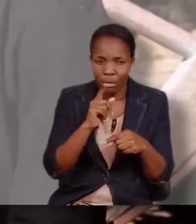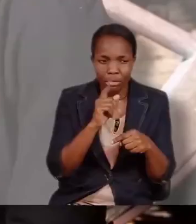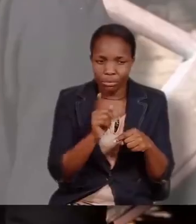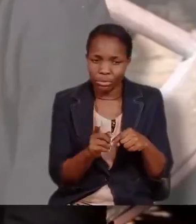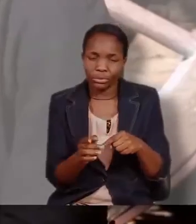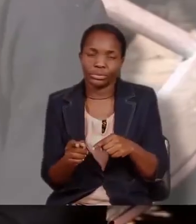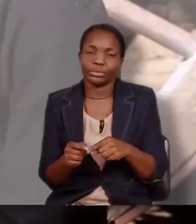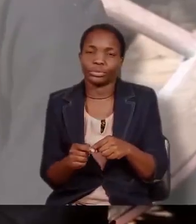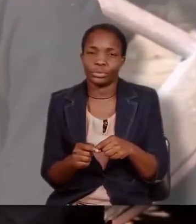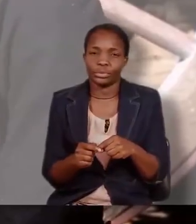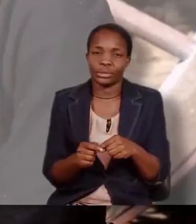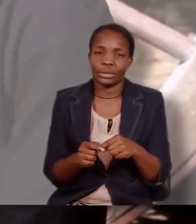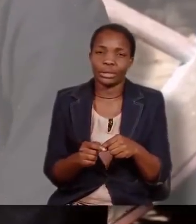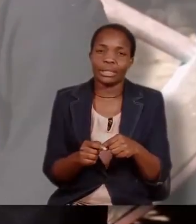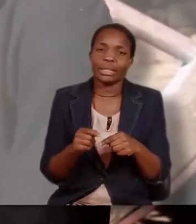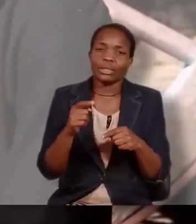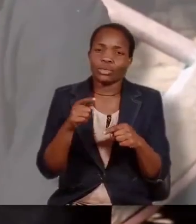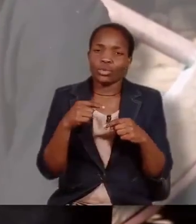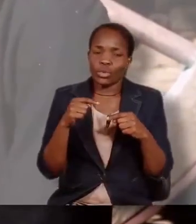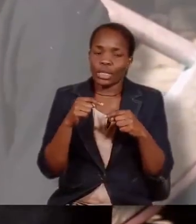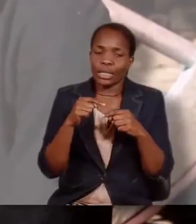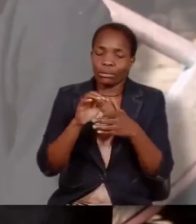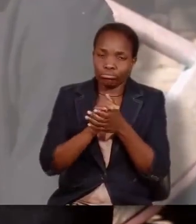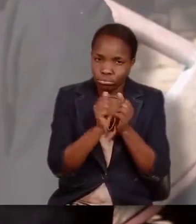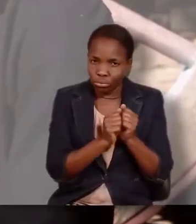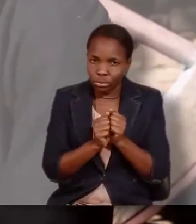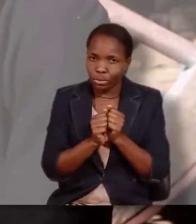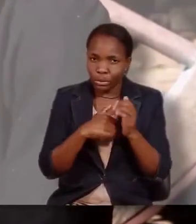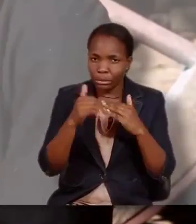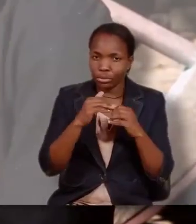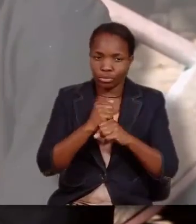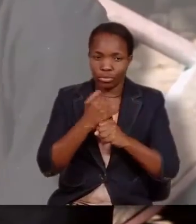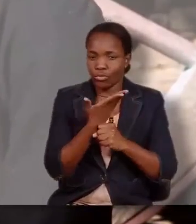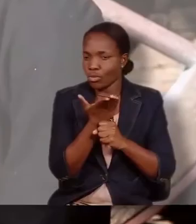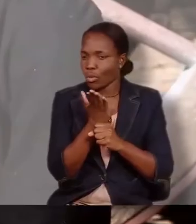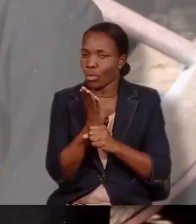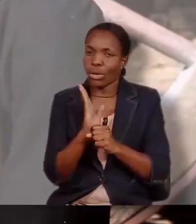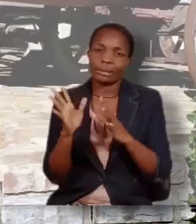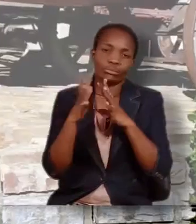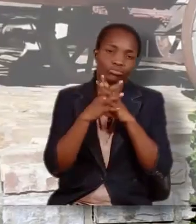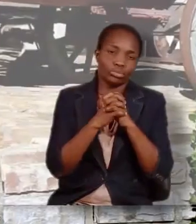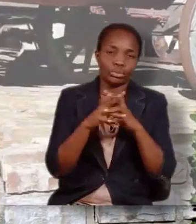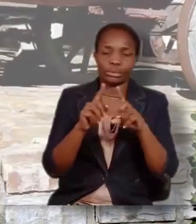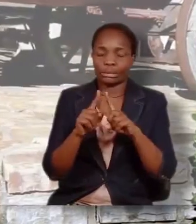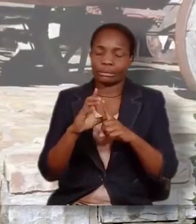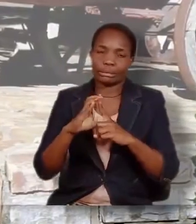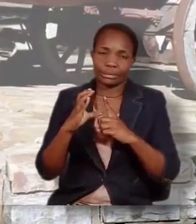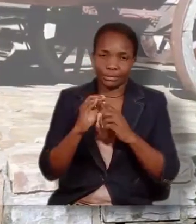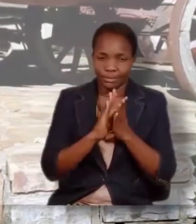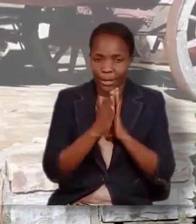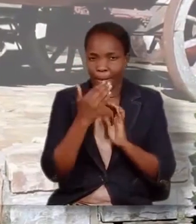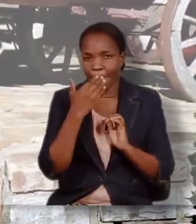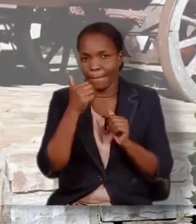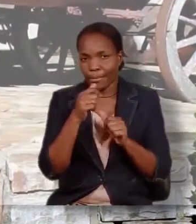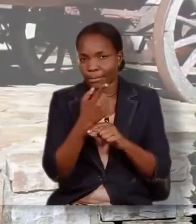hold hands and build on the strength of all our combined diverse cultures to get better all the time. Let's recap